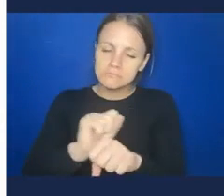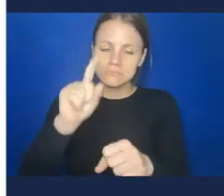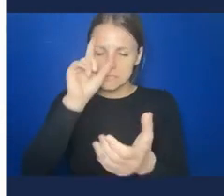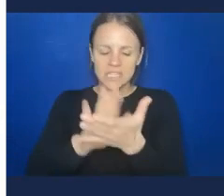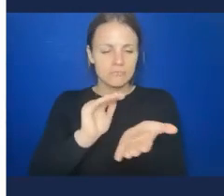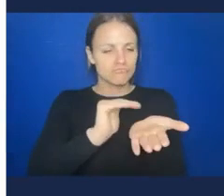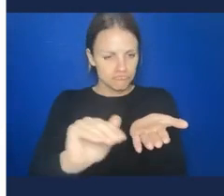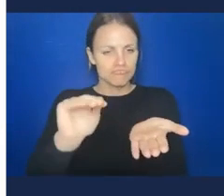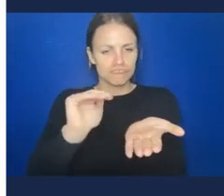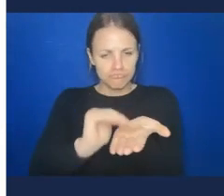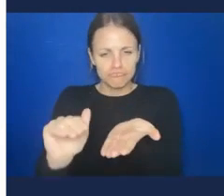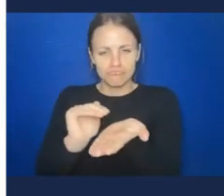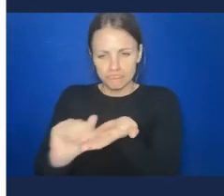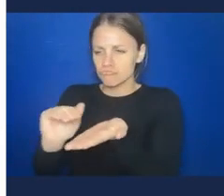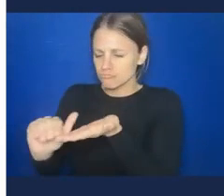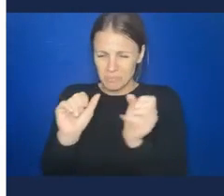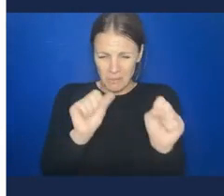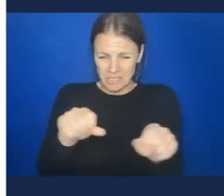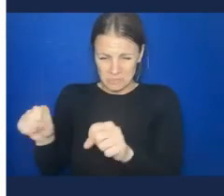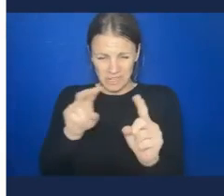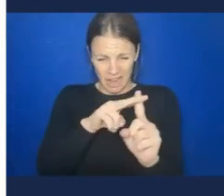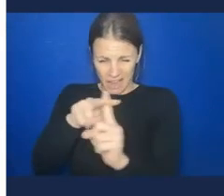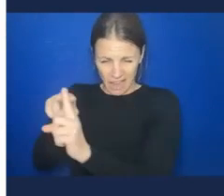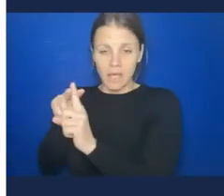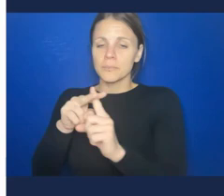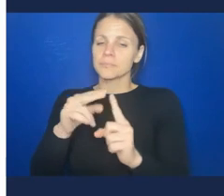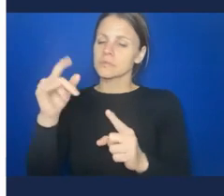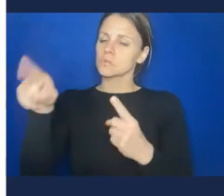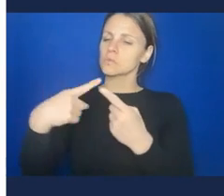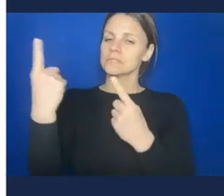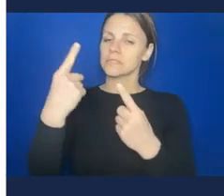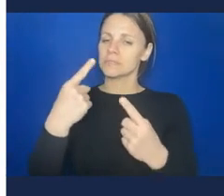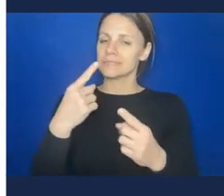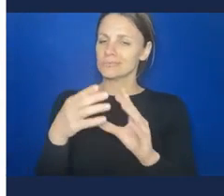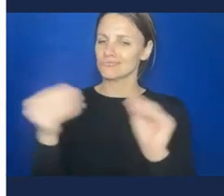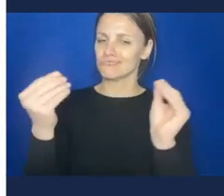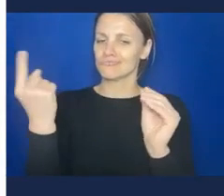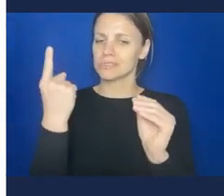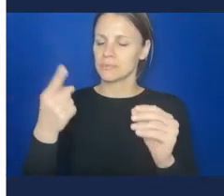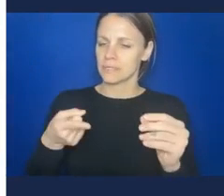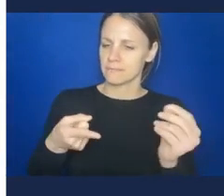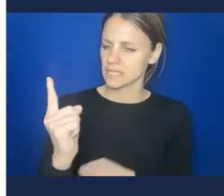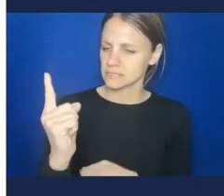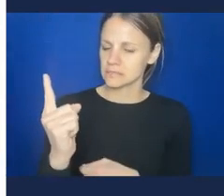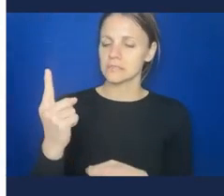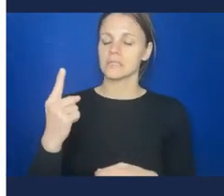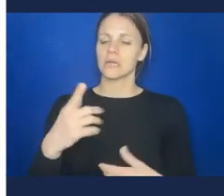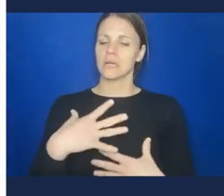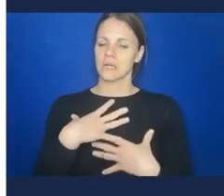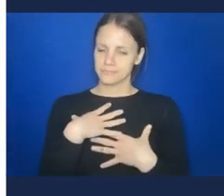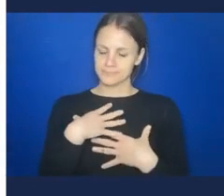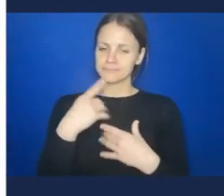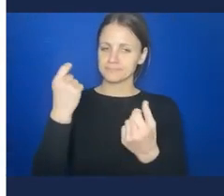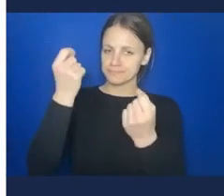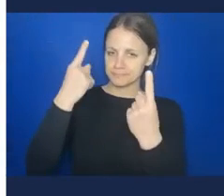situations, then surely when someone says something offensive, we can also hold in our hearts the idea that they